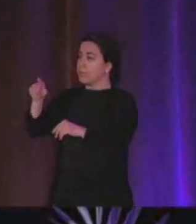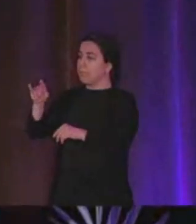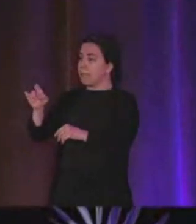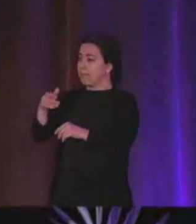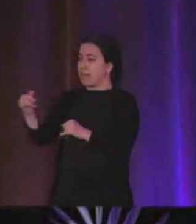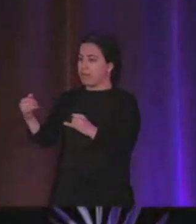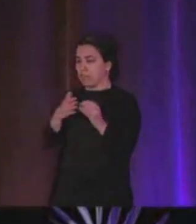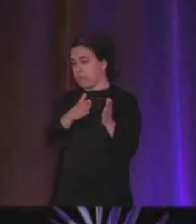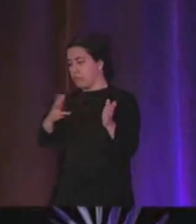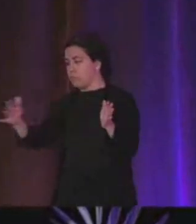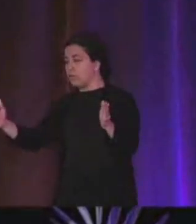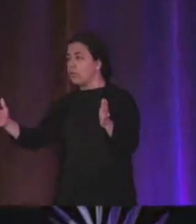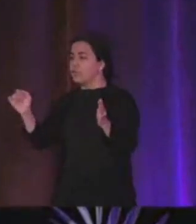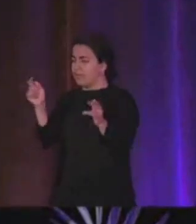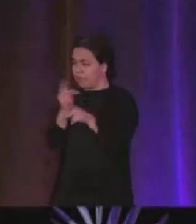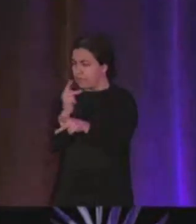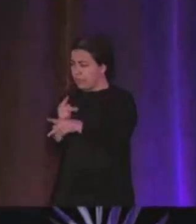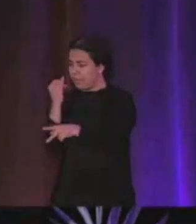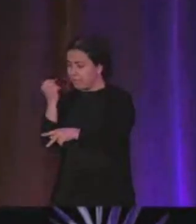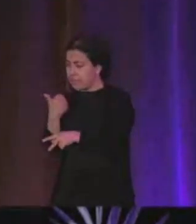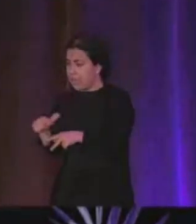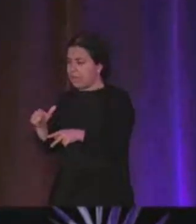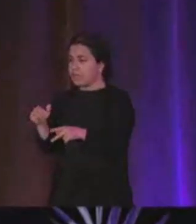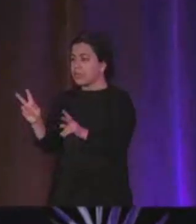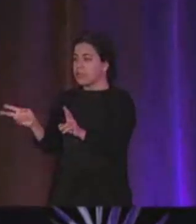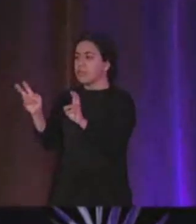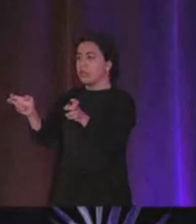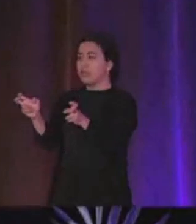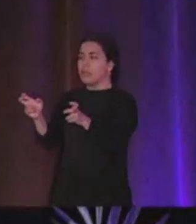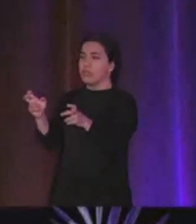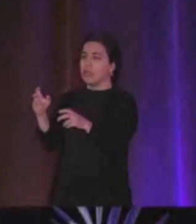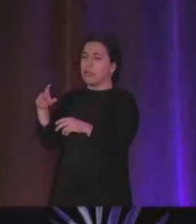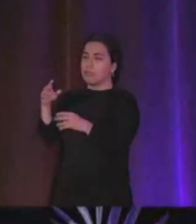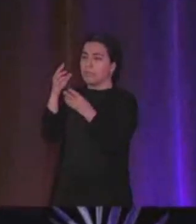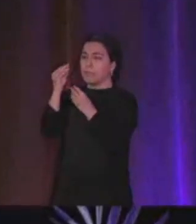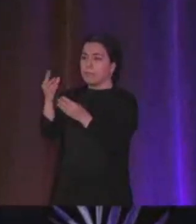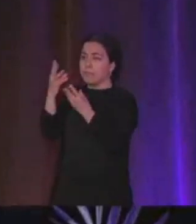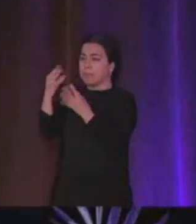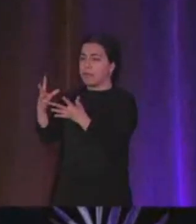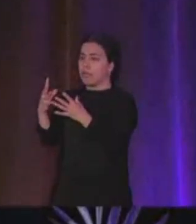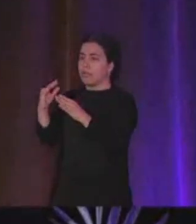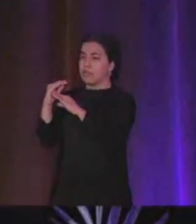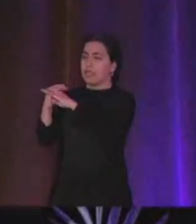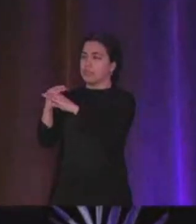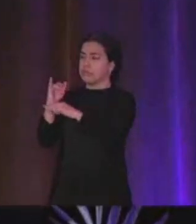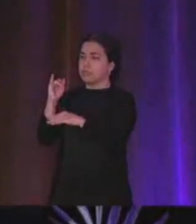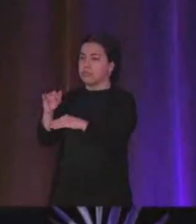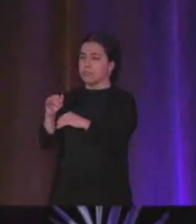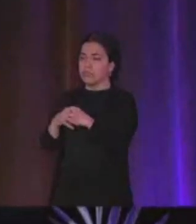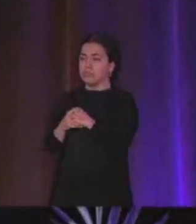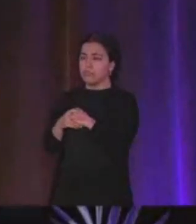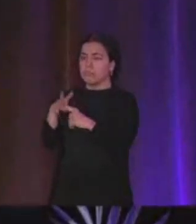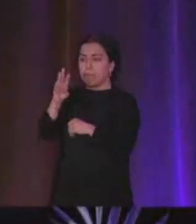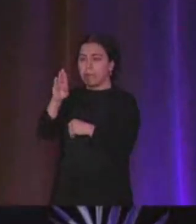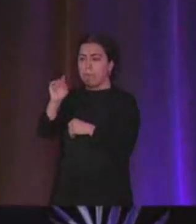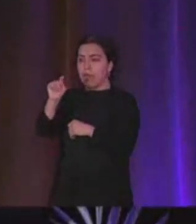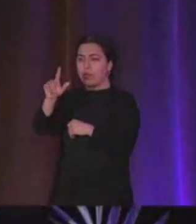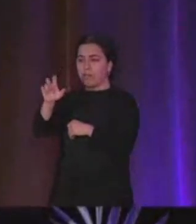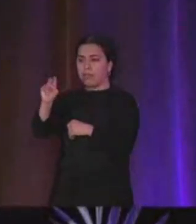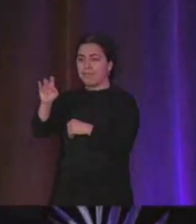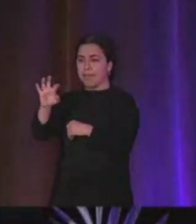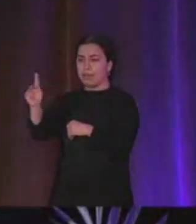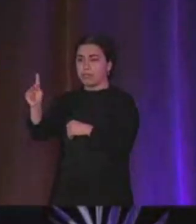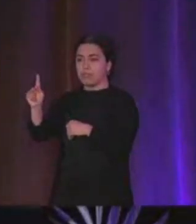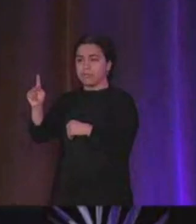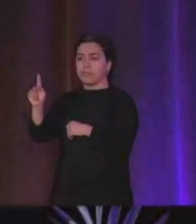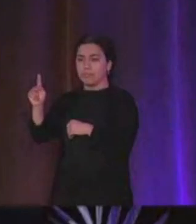stage in order to find if there are any bottlenecks that you can improvise. Next is use the concurrent or the multiple